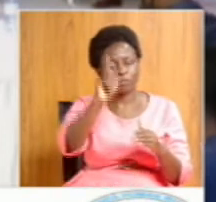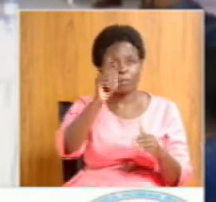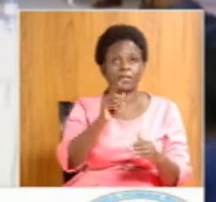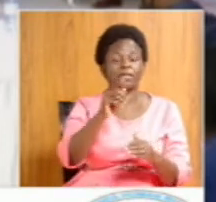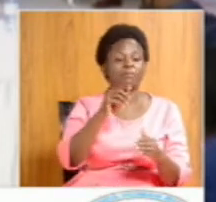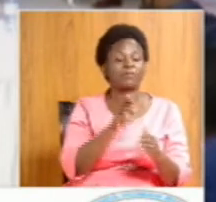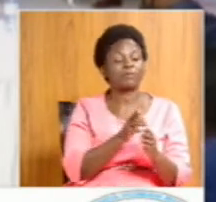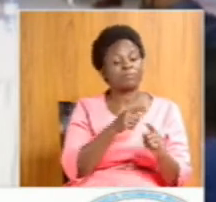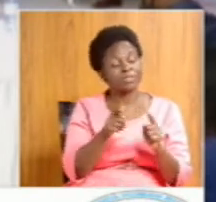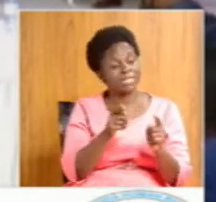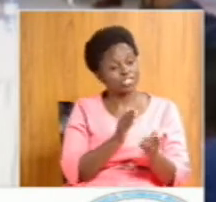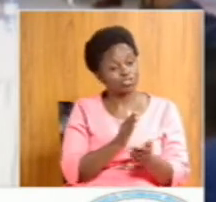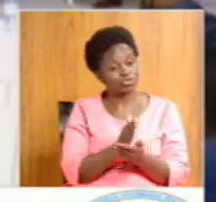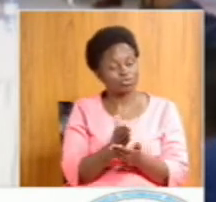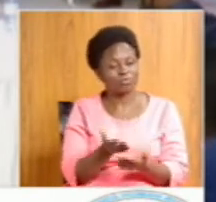is true due